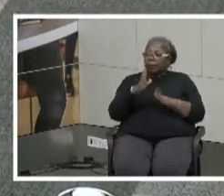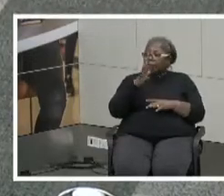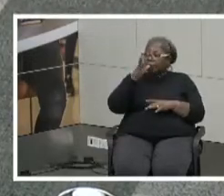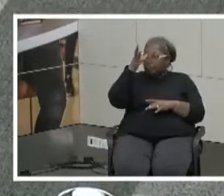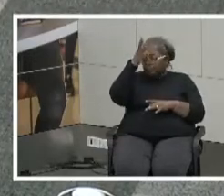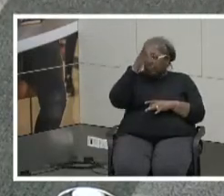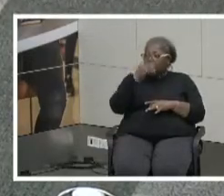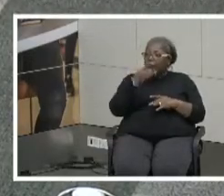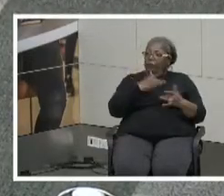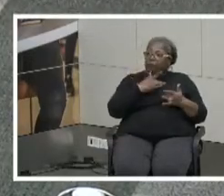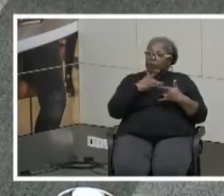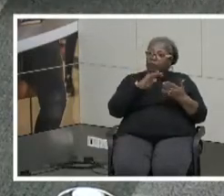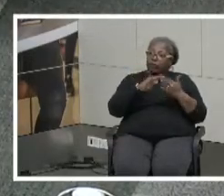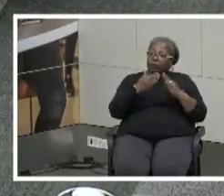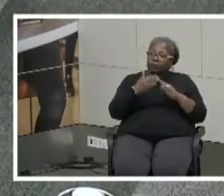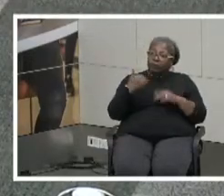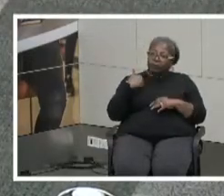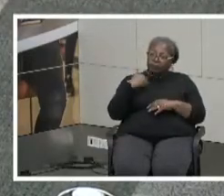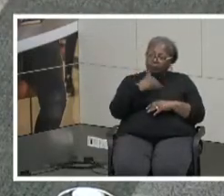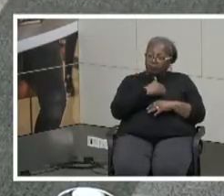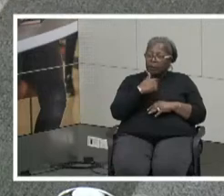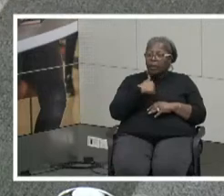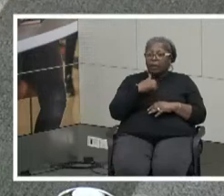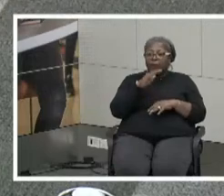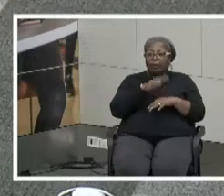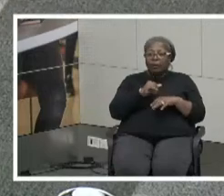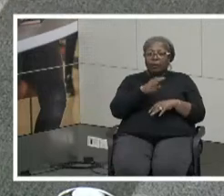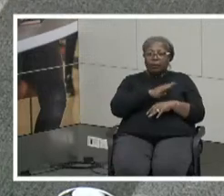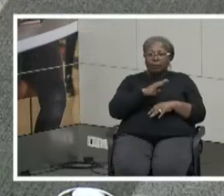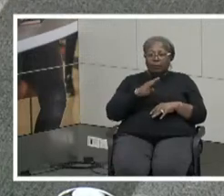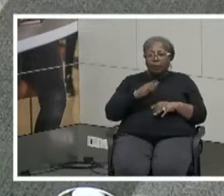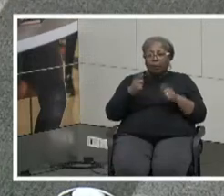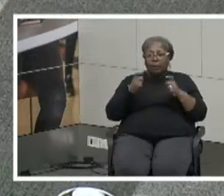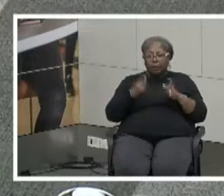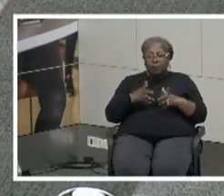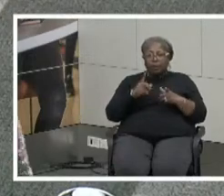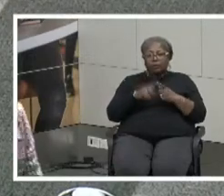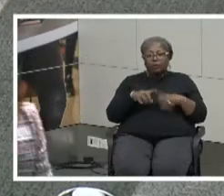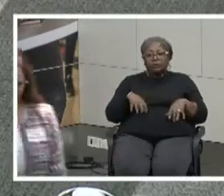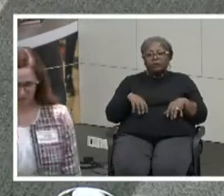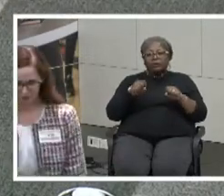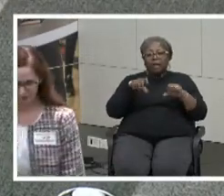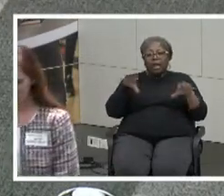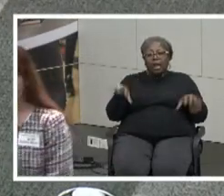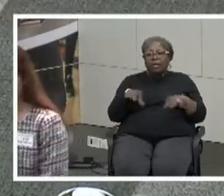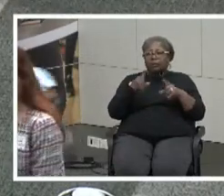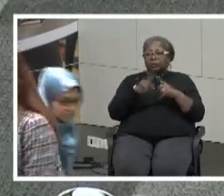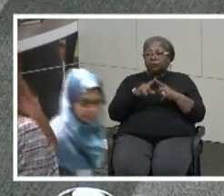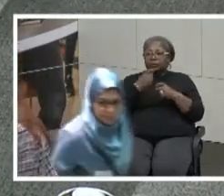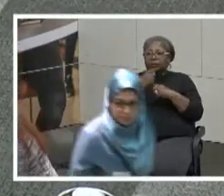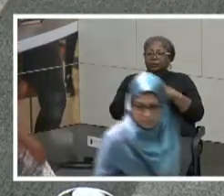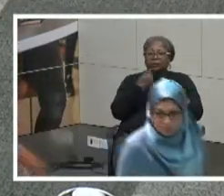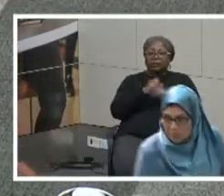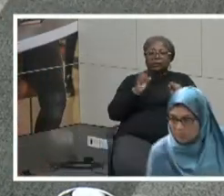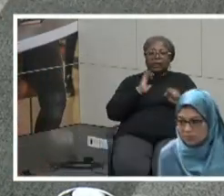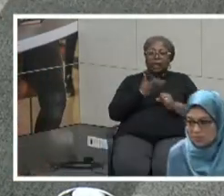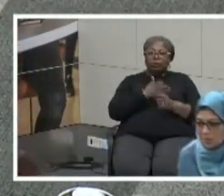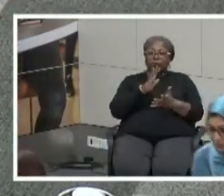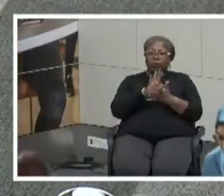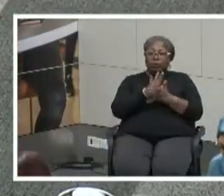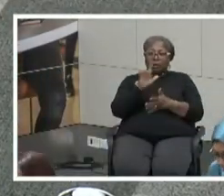parent and concerned Community member I am calling on the board of managers to take action to save our school